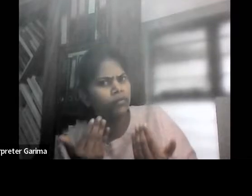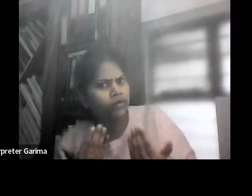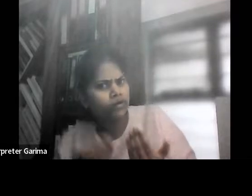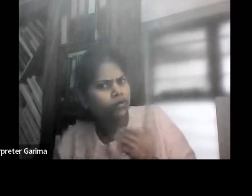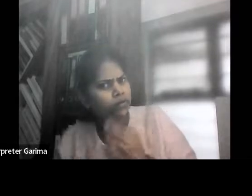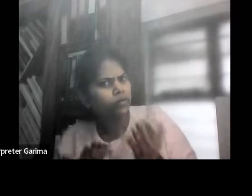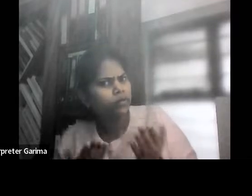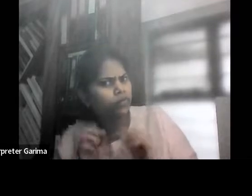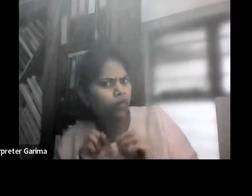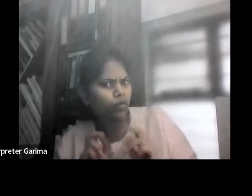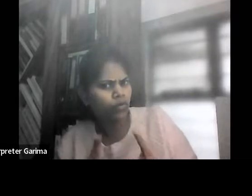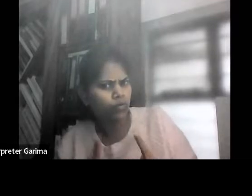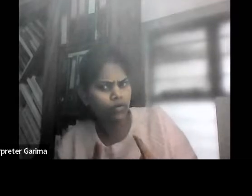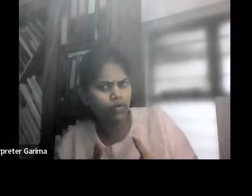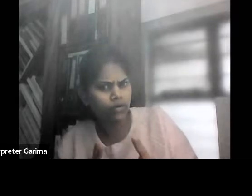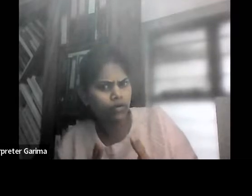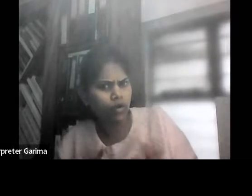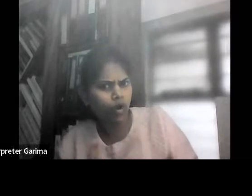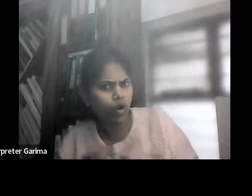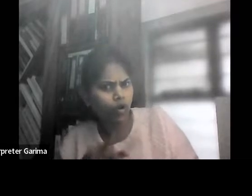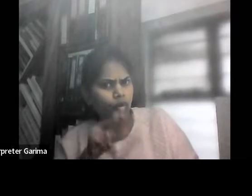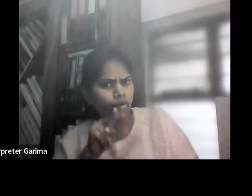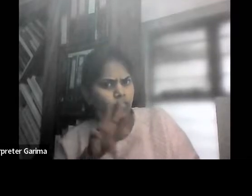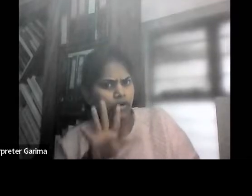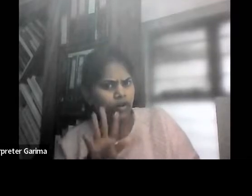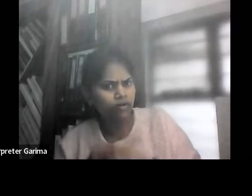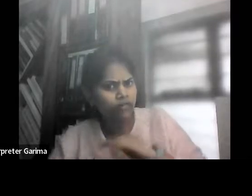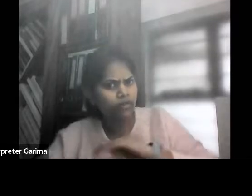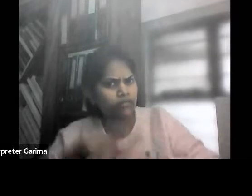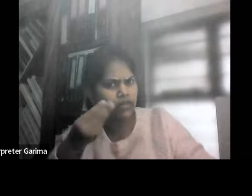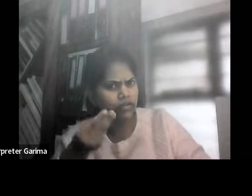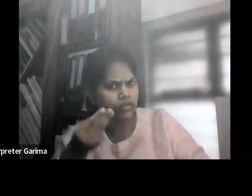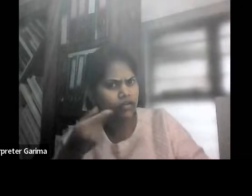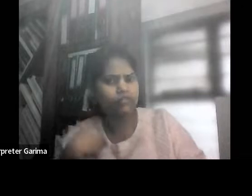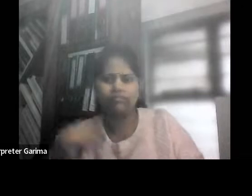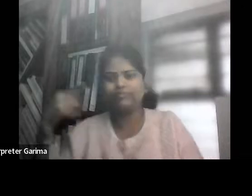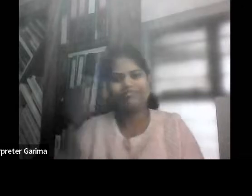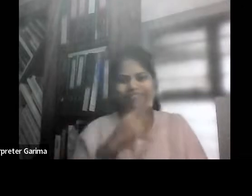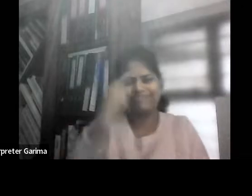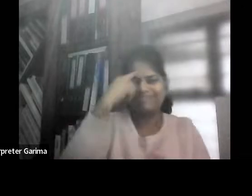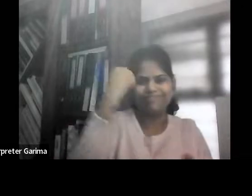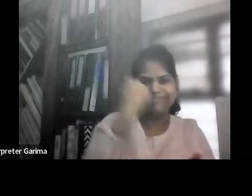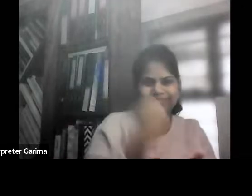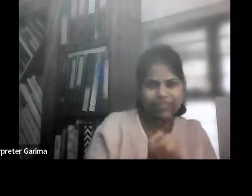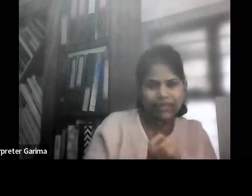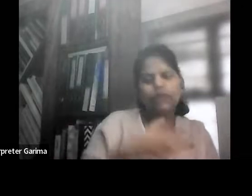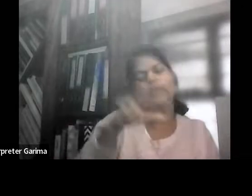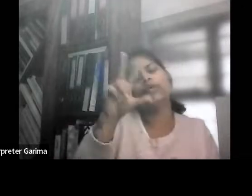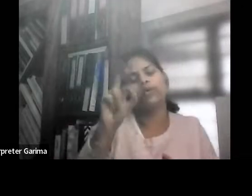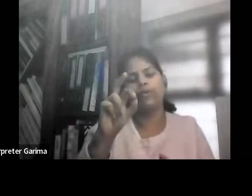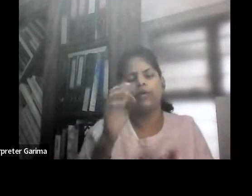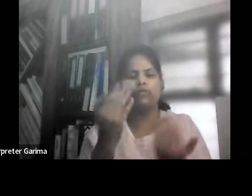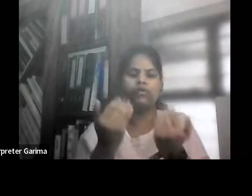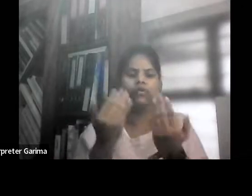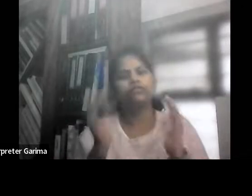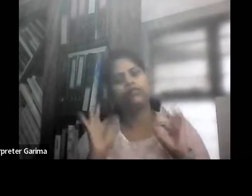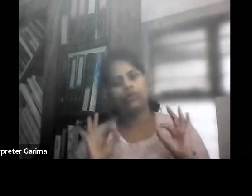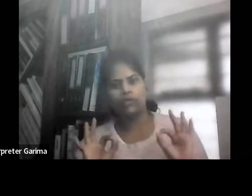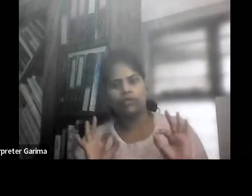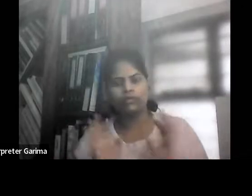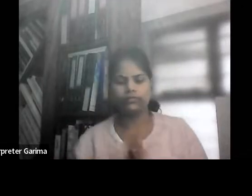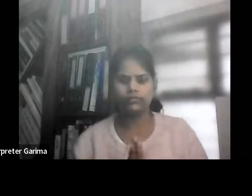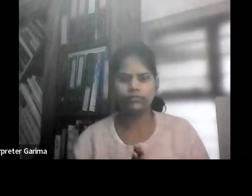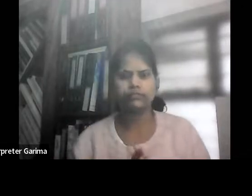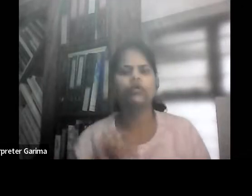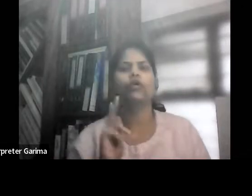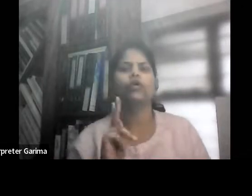25? I believe 20 is what we decided. So maybe 20. around, Okay. 20 is fine. Okay, so we have 20